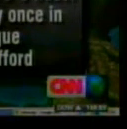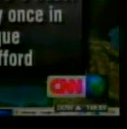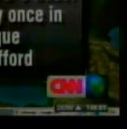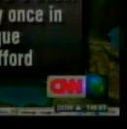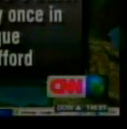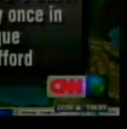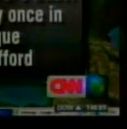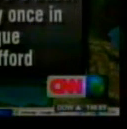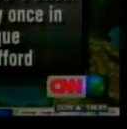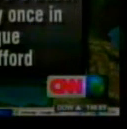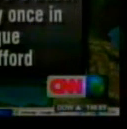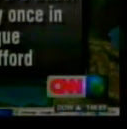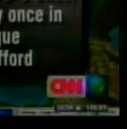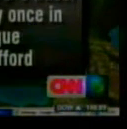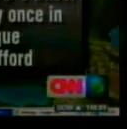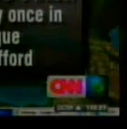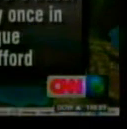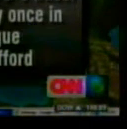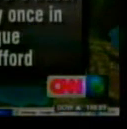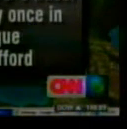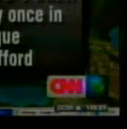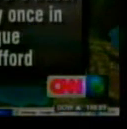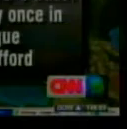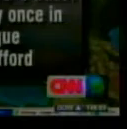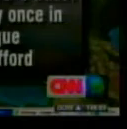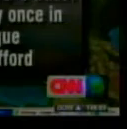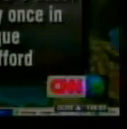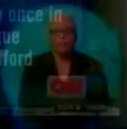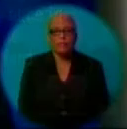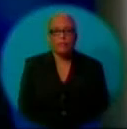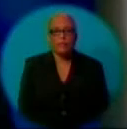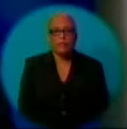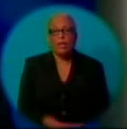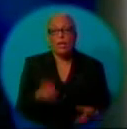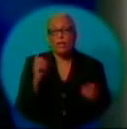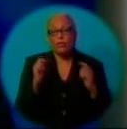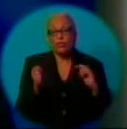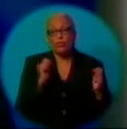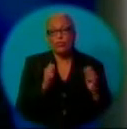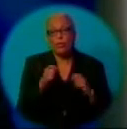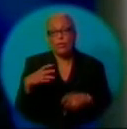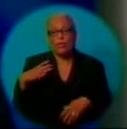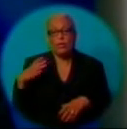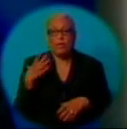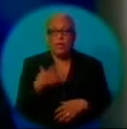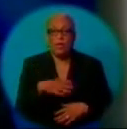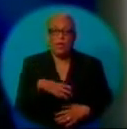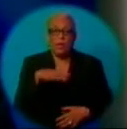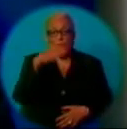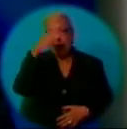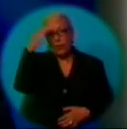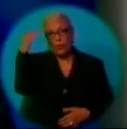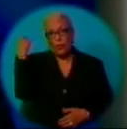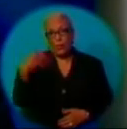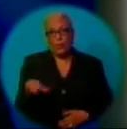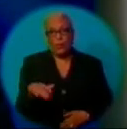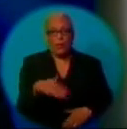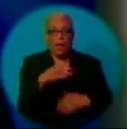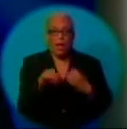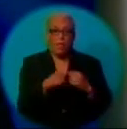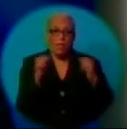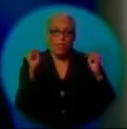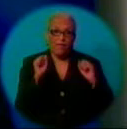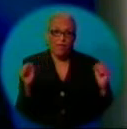row, bringing a halt to their rocketing start to the season. On to cricket again. Trinidad and Tobago officials